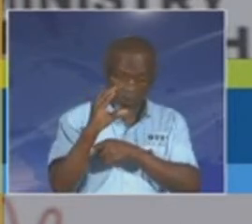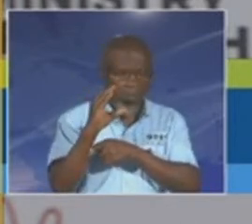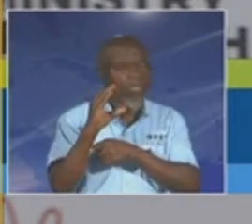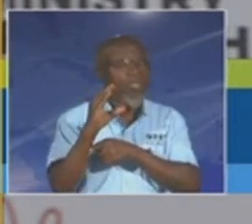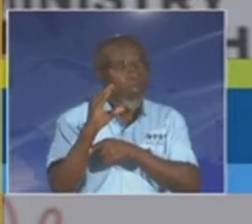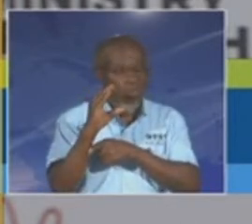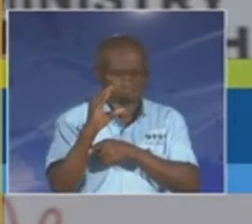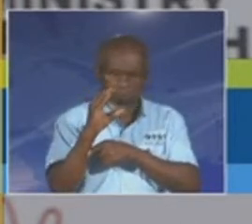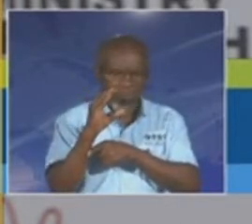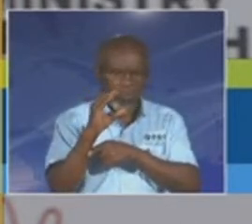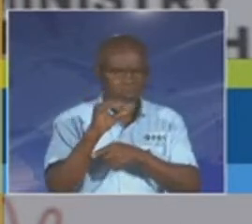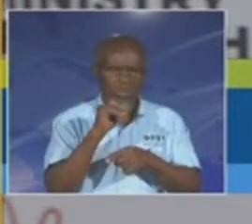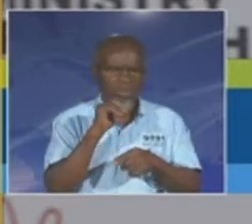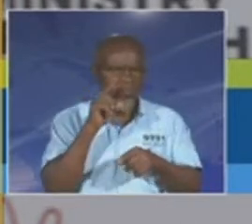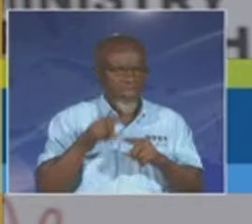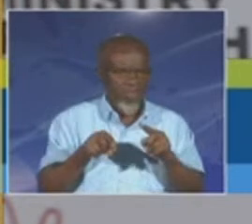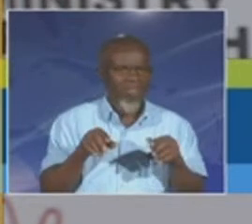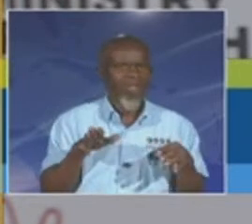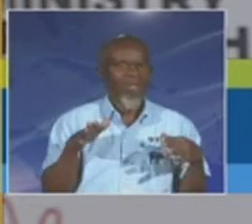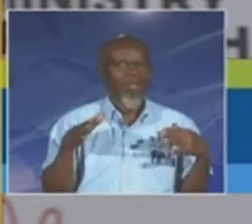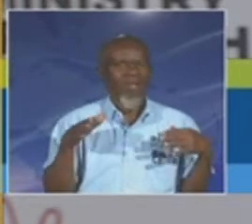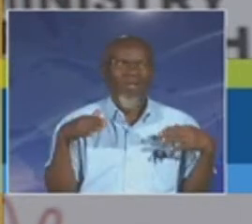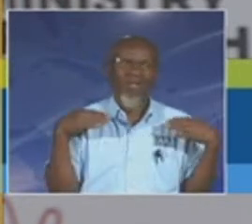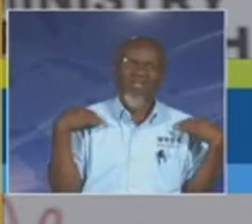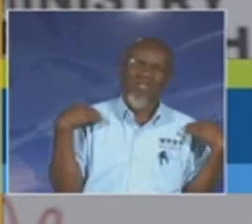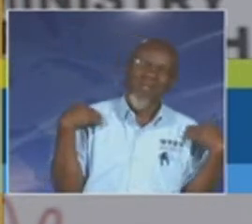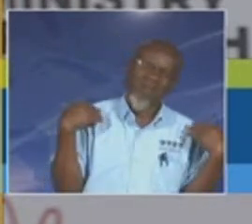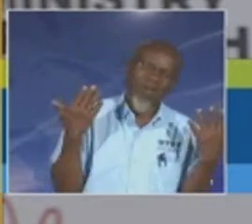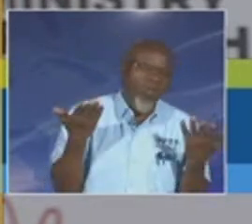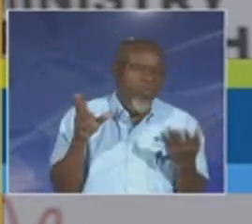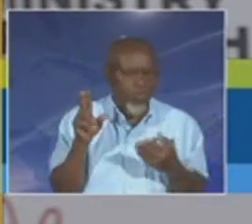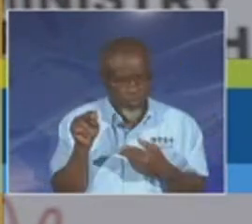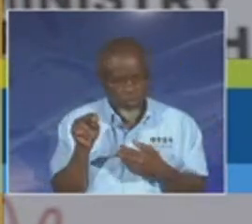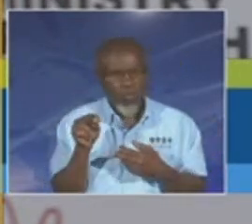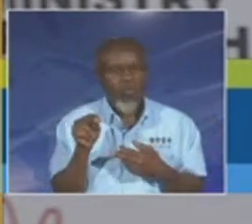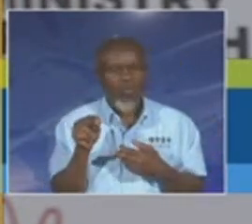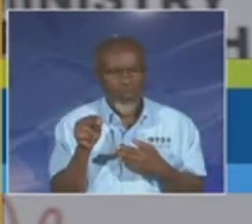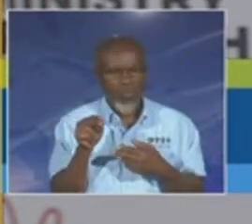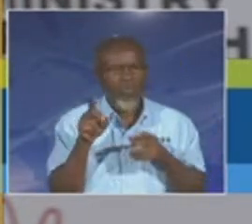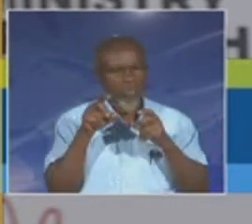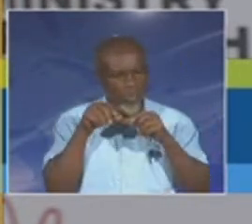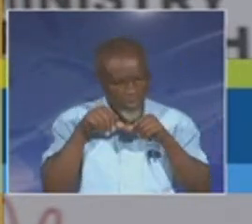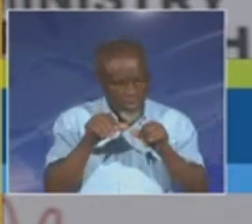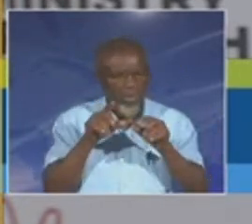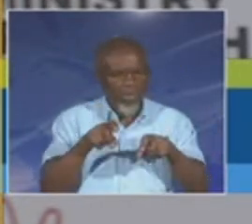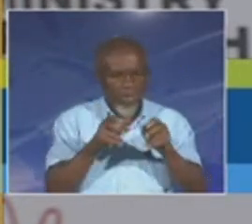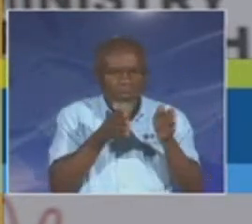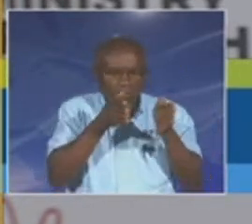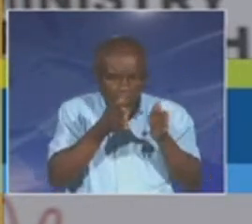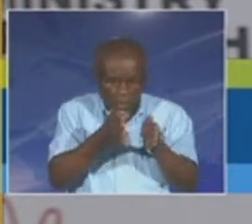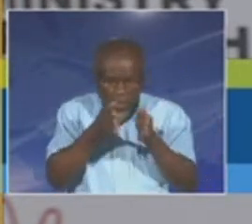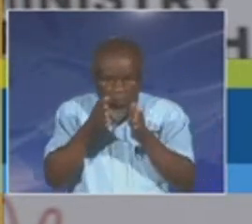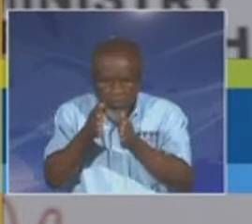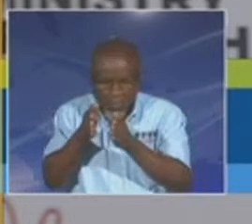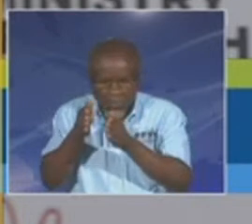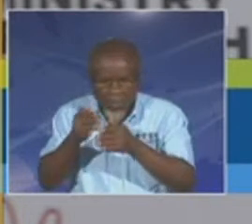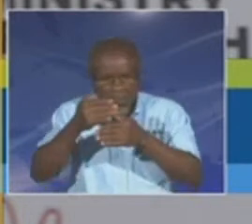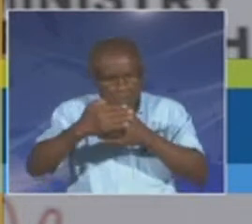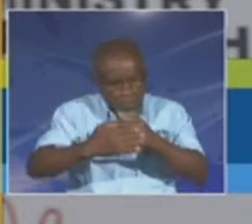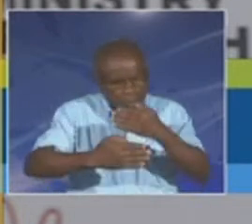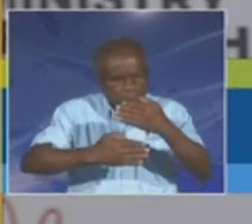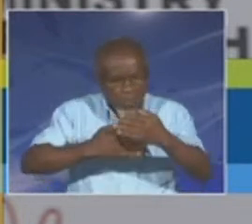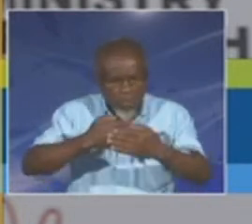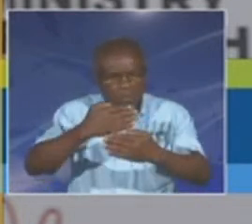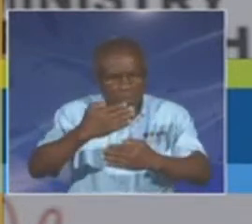more resources or allocate more resources to predictable surges, and also knowing how to mitigate those by